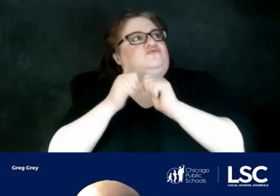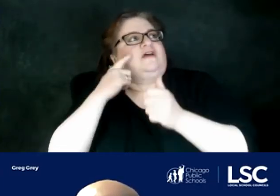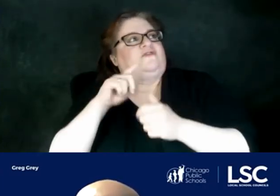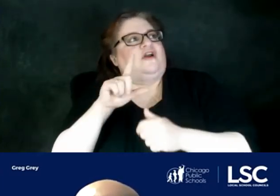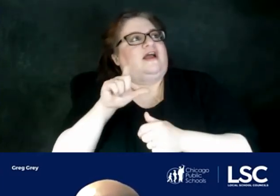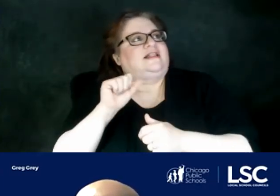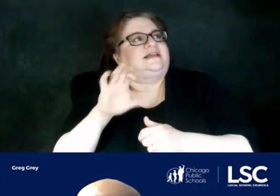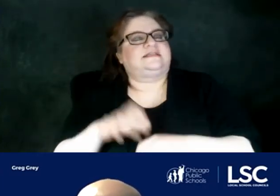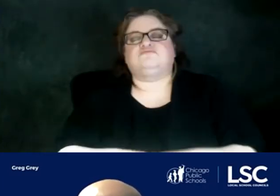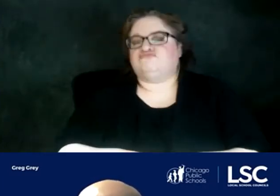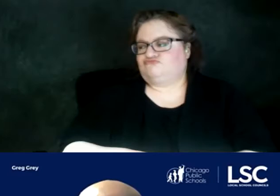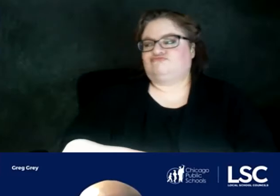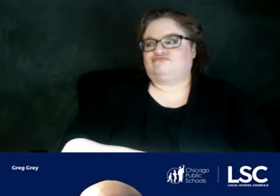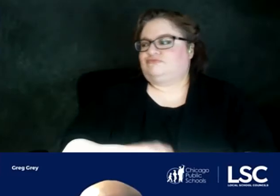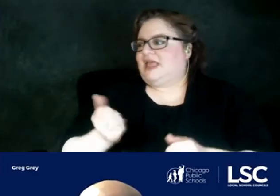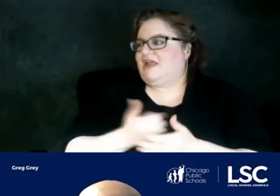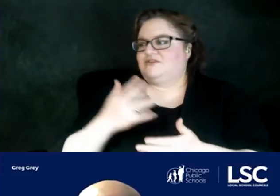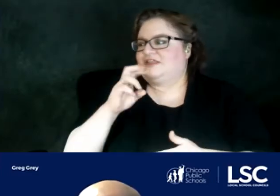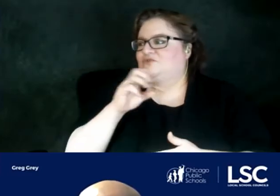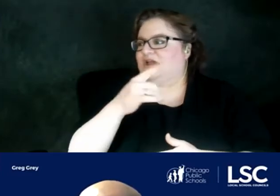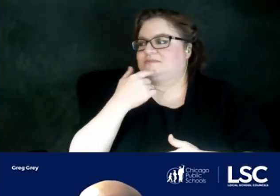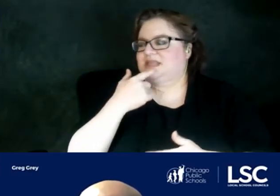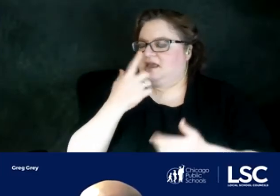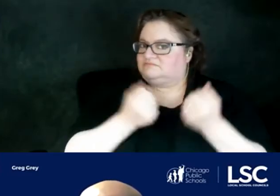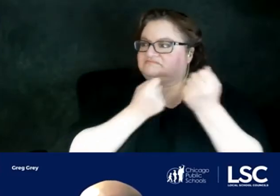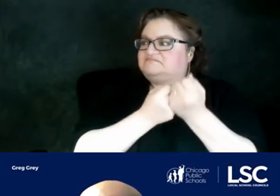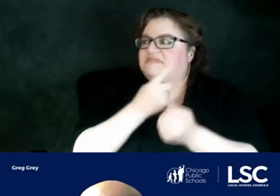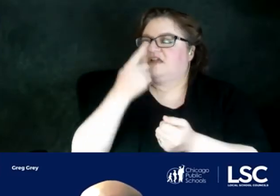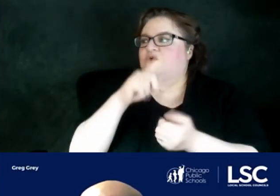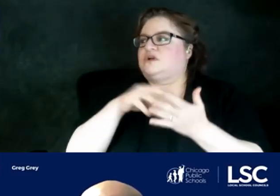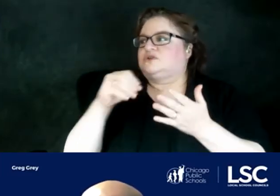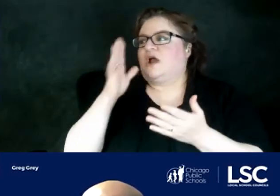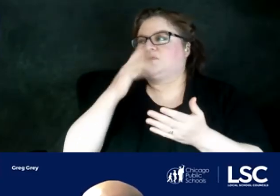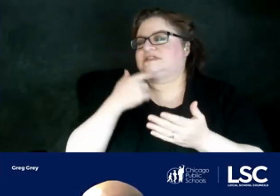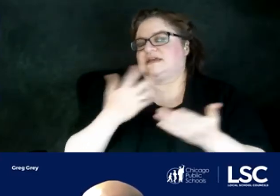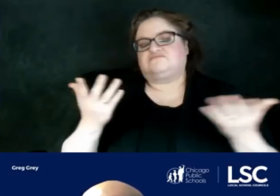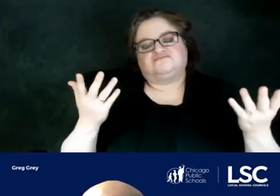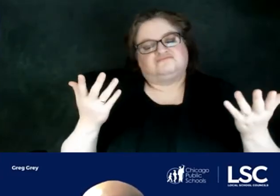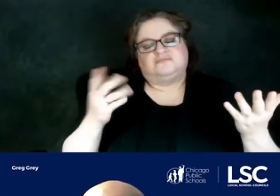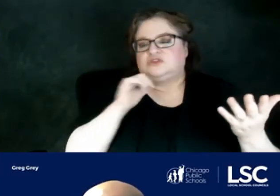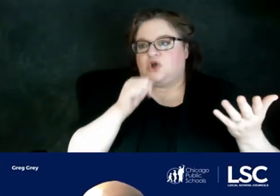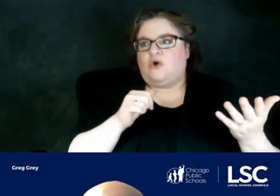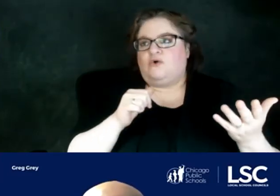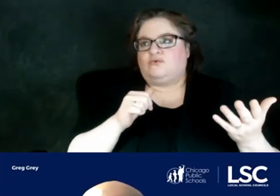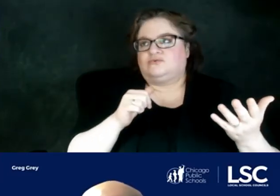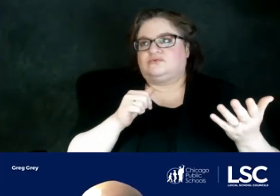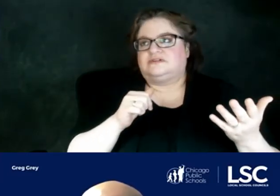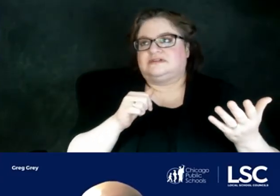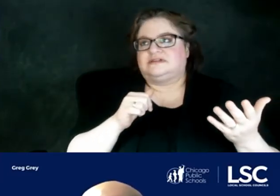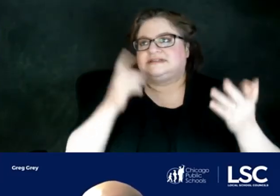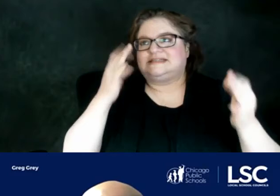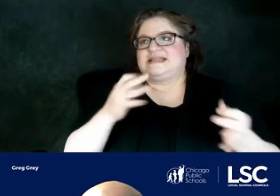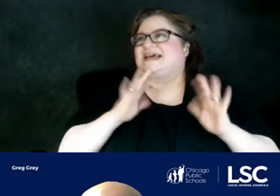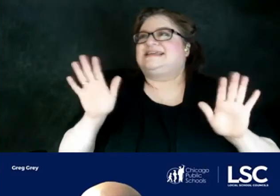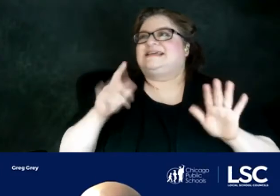Yeah, really echoing everything Rem said, and particularly for students, I would just say, don't not run because you don't think you